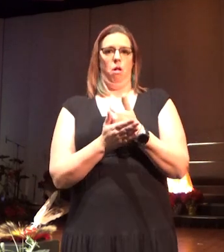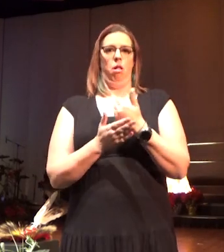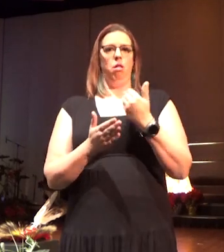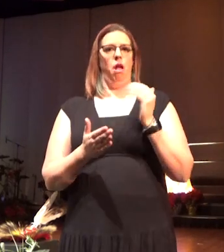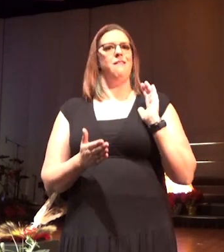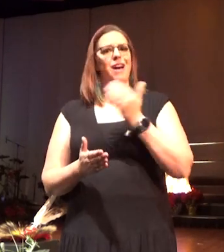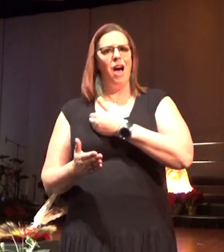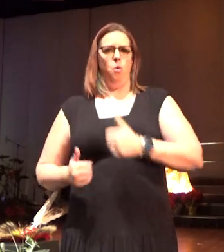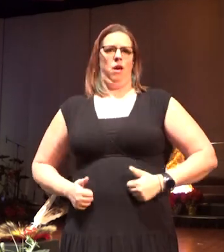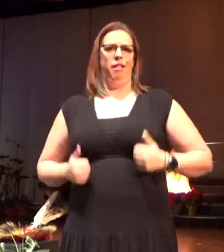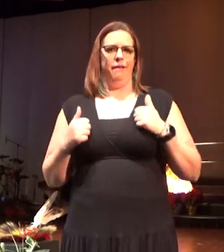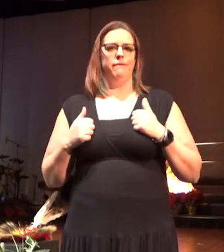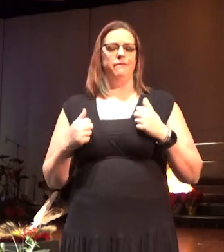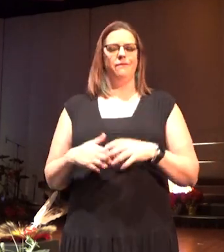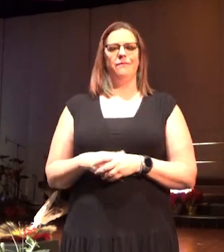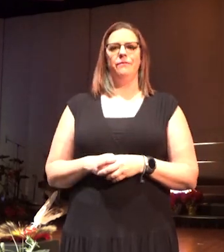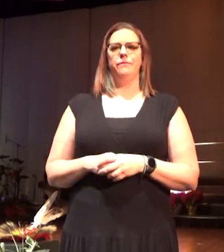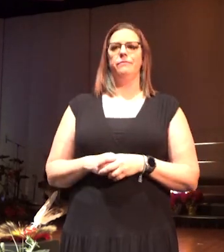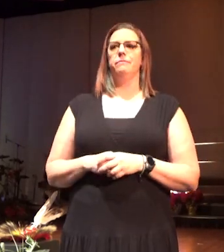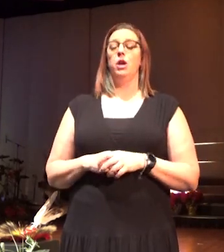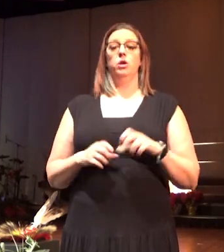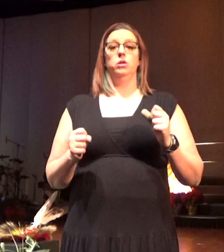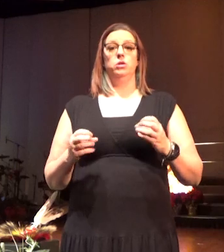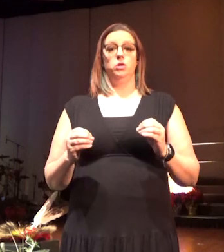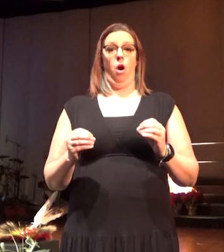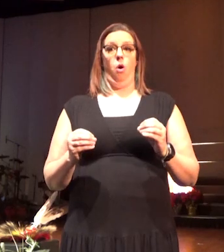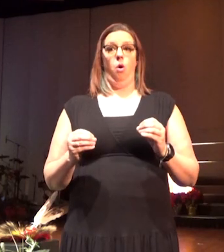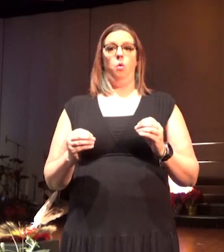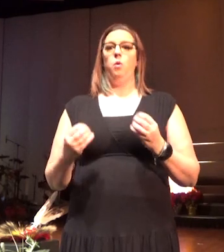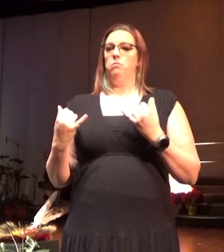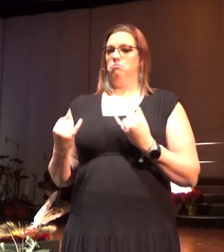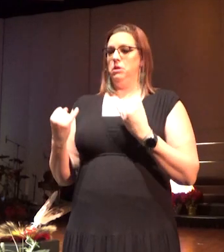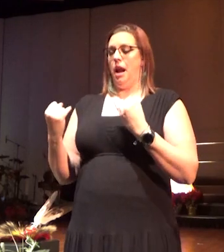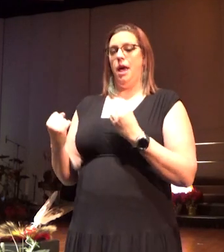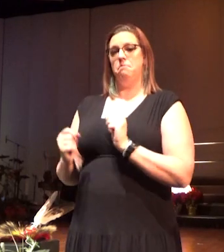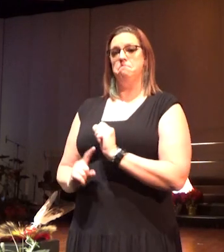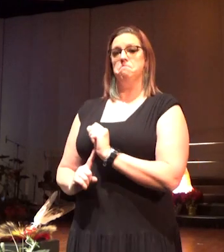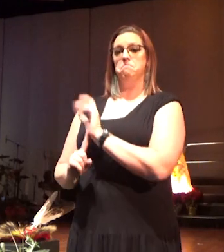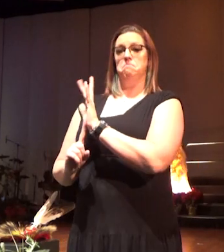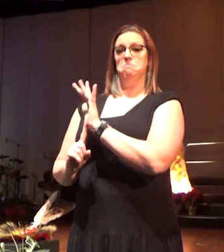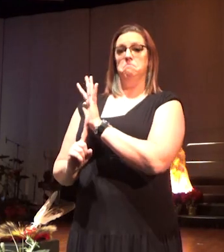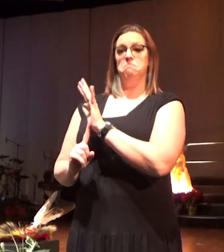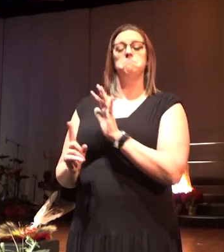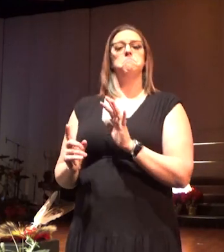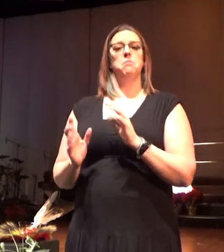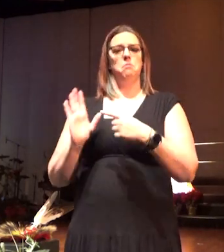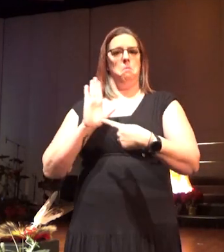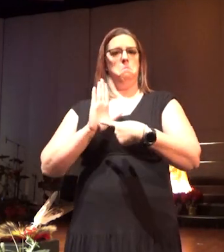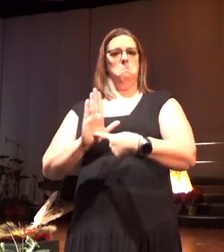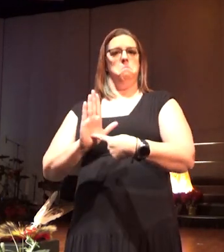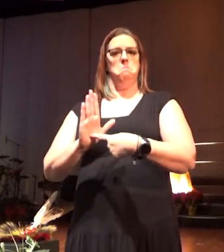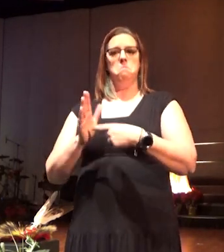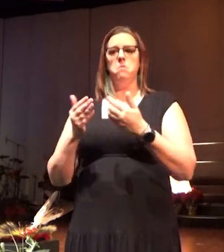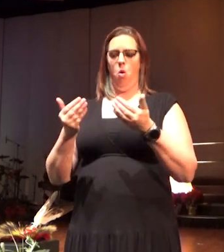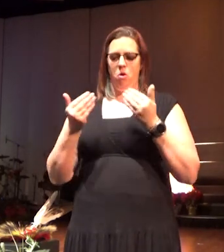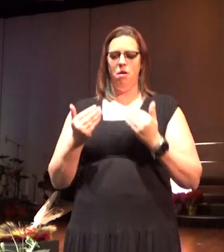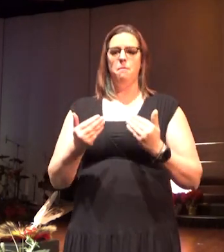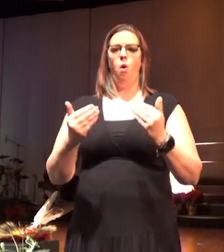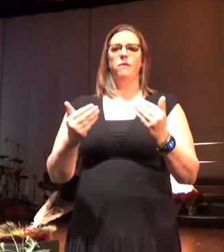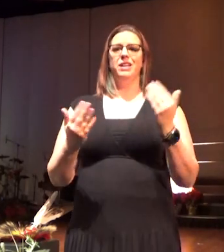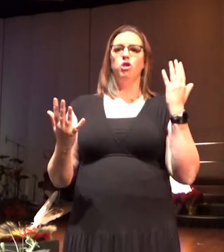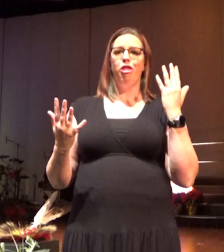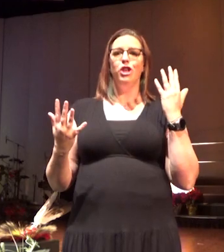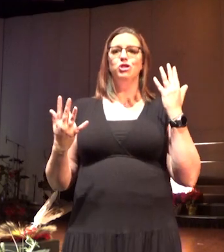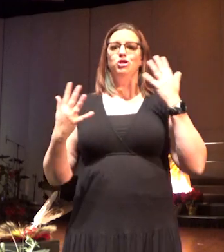the renewal of our life. So the fire is lit here tonight, symbolizing we're moving towards the darkest